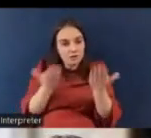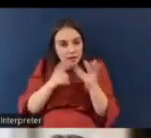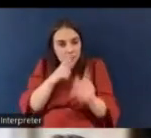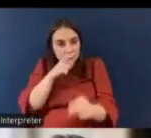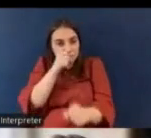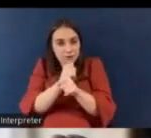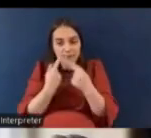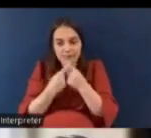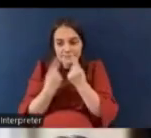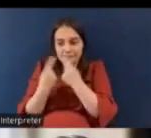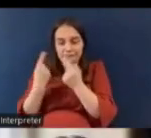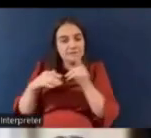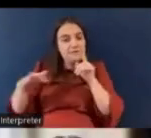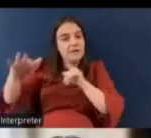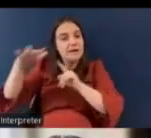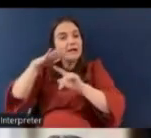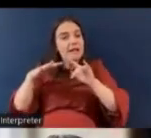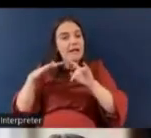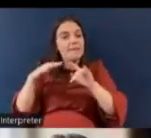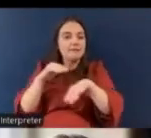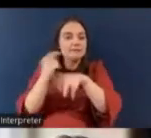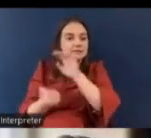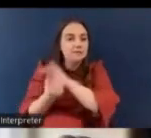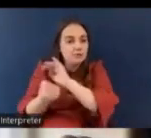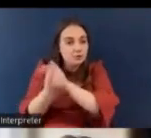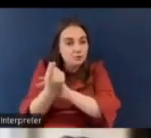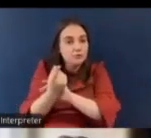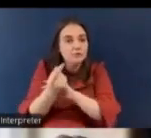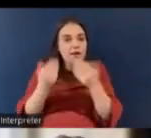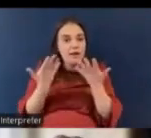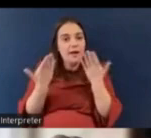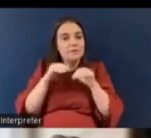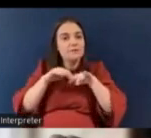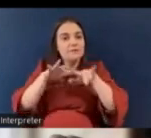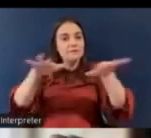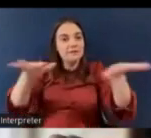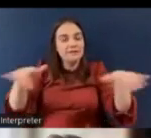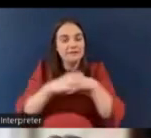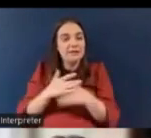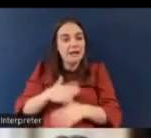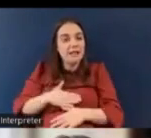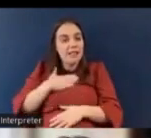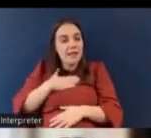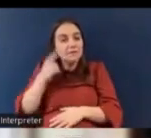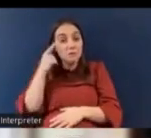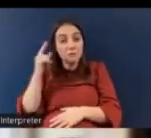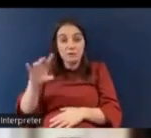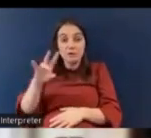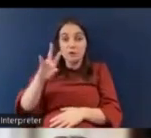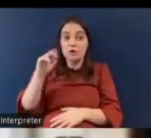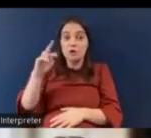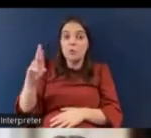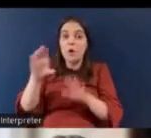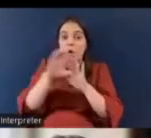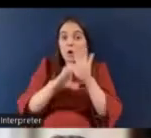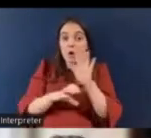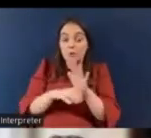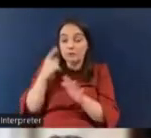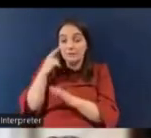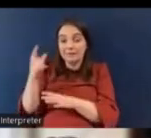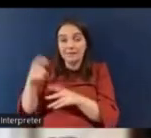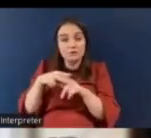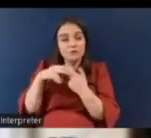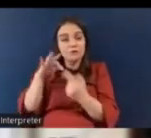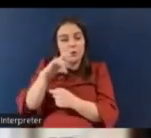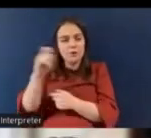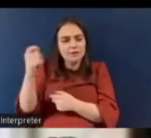issues that climate change already touches in our lives. And you can see the QR code on the screen will take you to the toolkits. I know